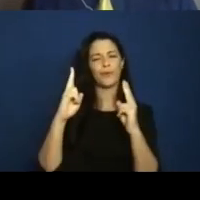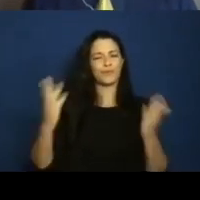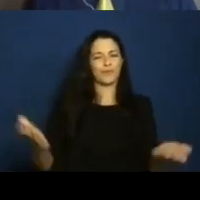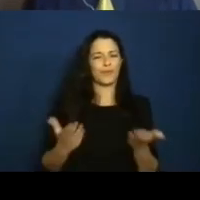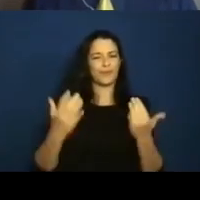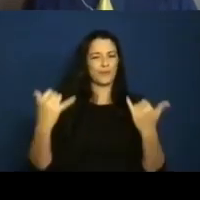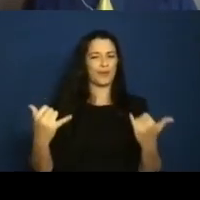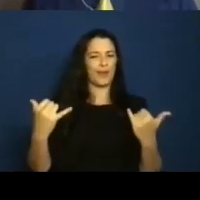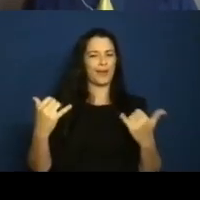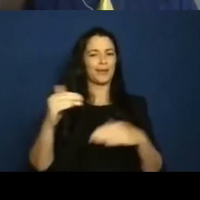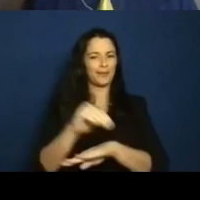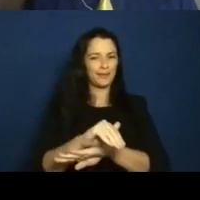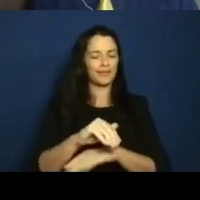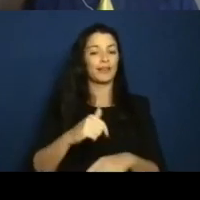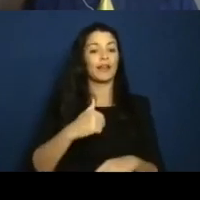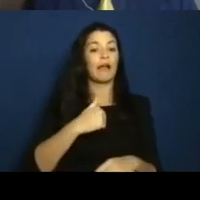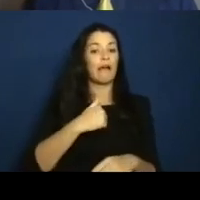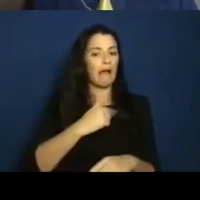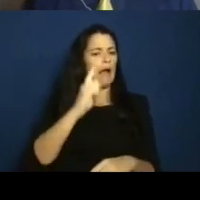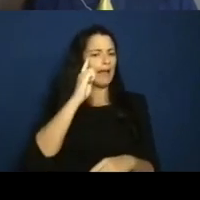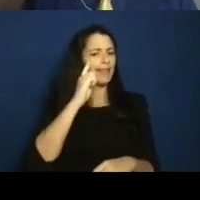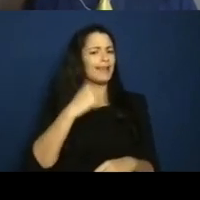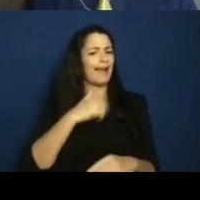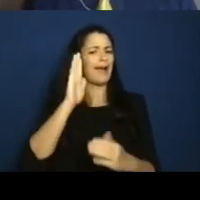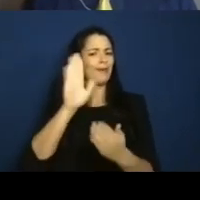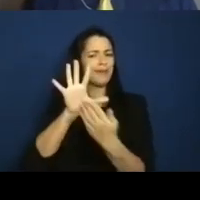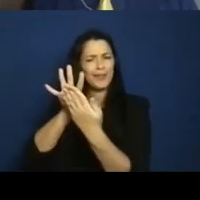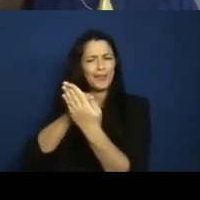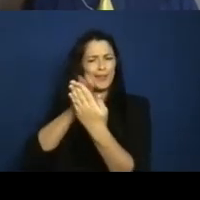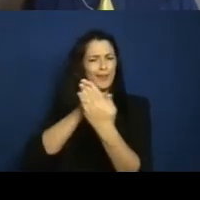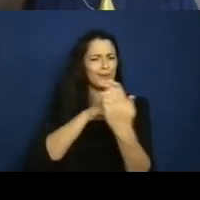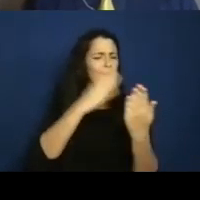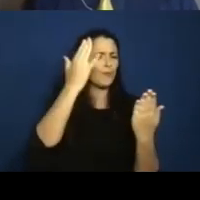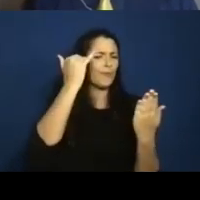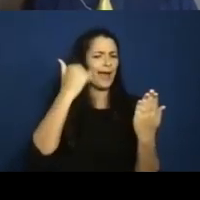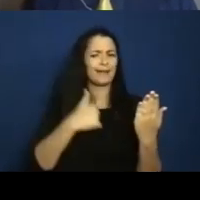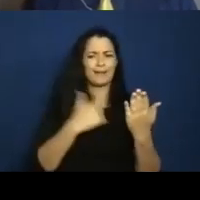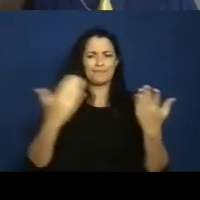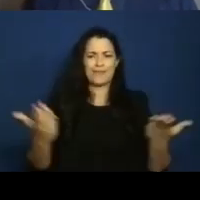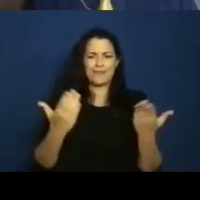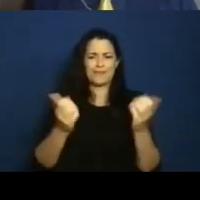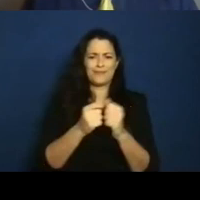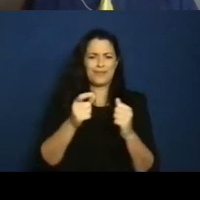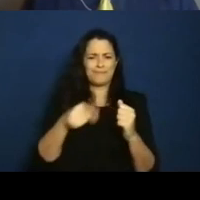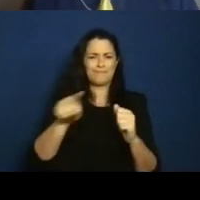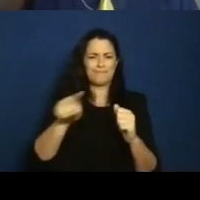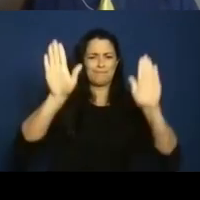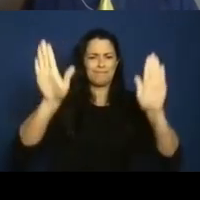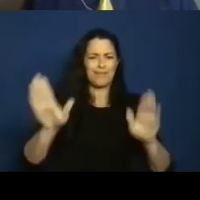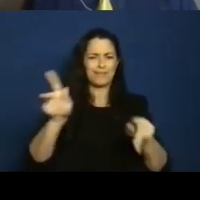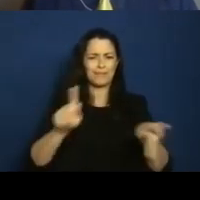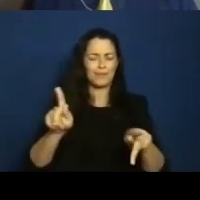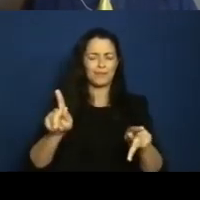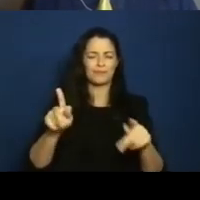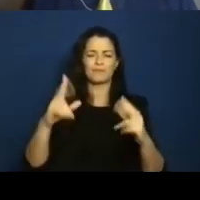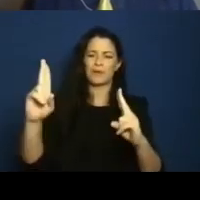the one that's probably gonna learn by virtue of being with you all. And I'd like to thank you for your service, particularly with the Crisis Center and